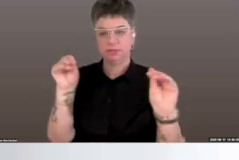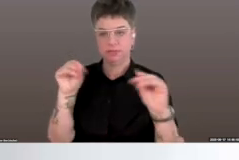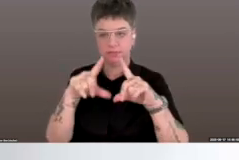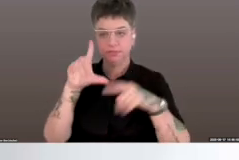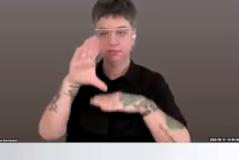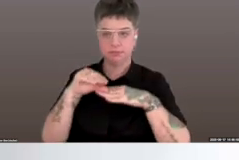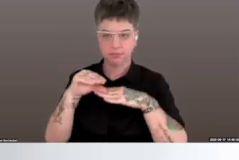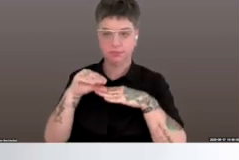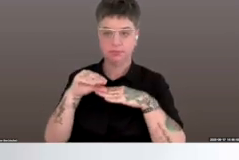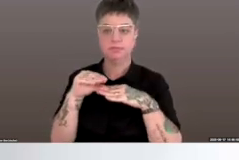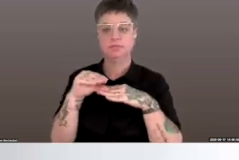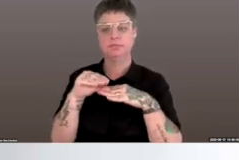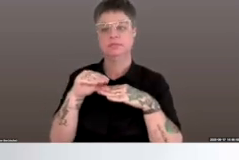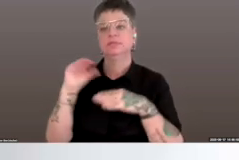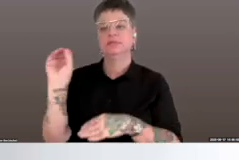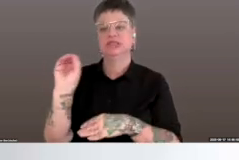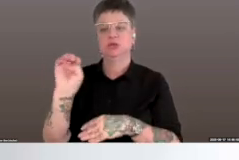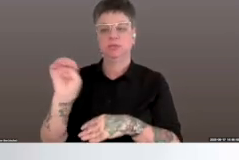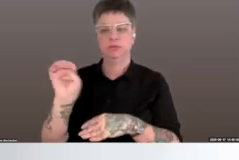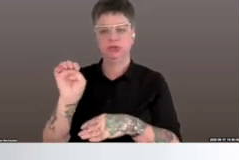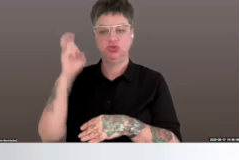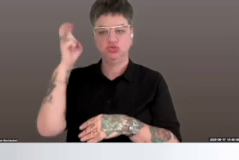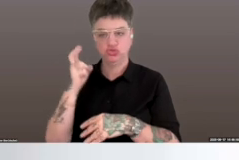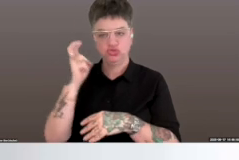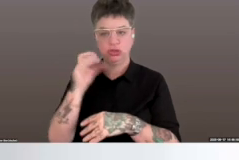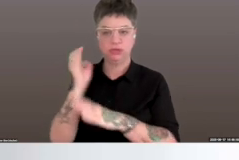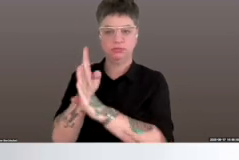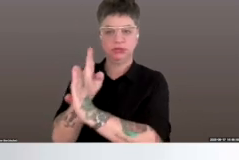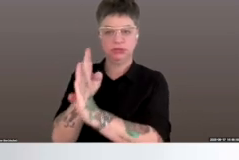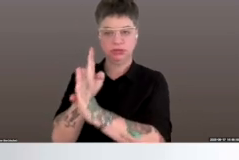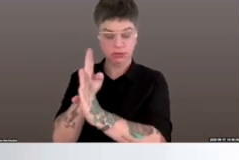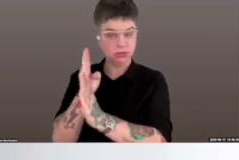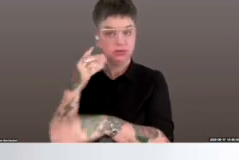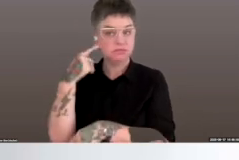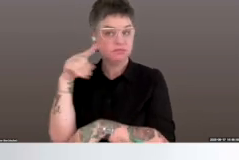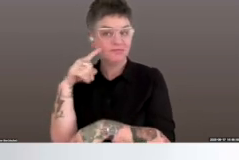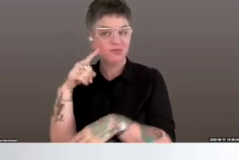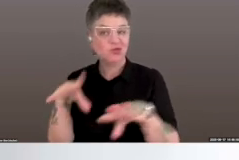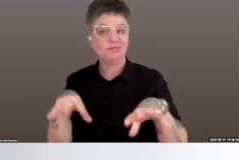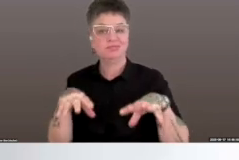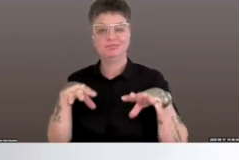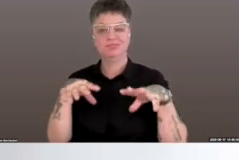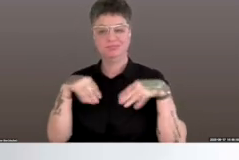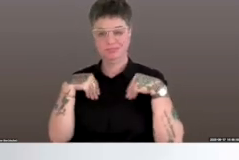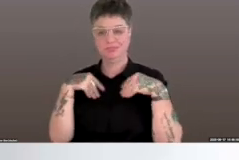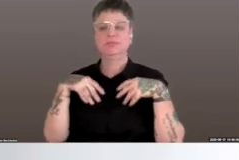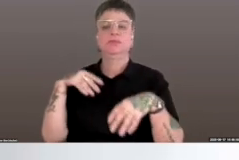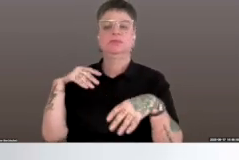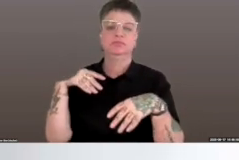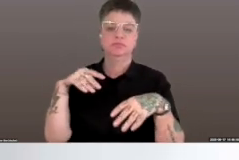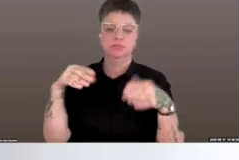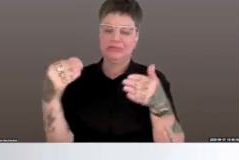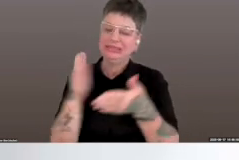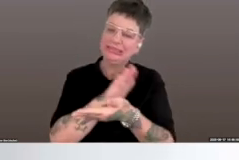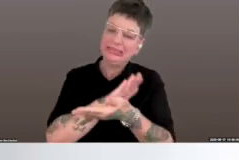upfront cost of zero-emission trucks and buses. By doing so, we're helping to drive the adoption of the cleanest technologies available in the commercial